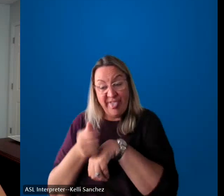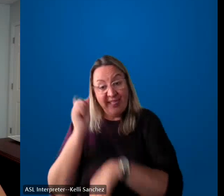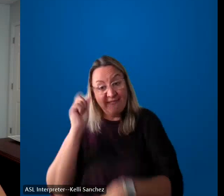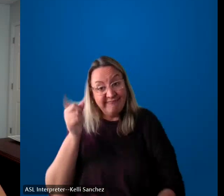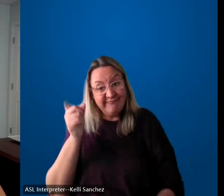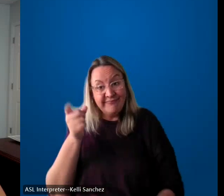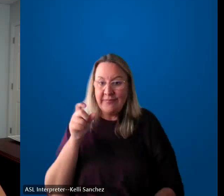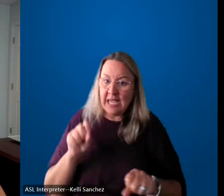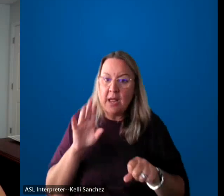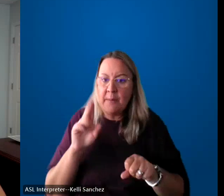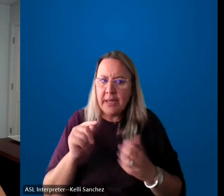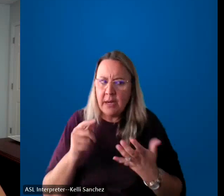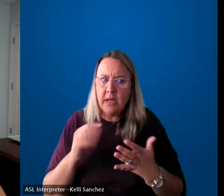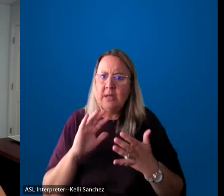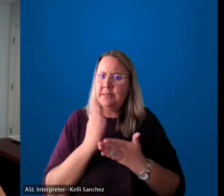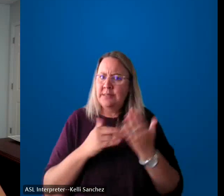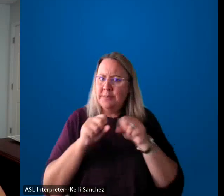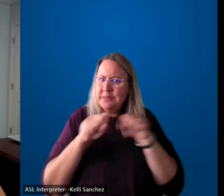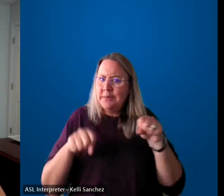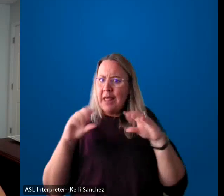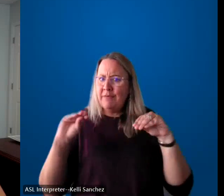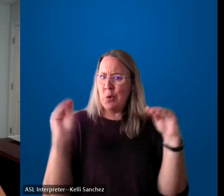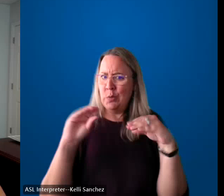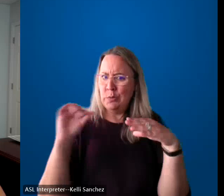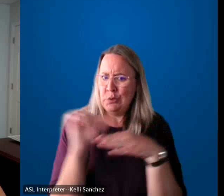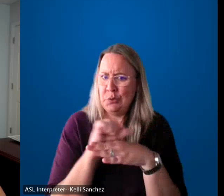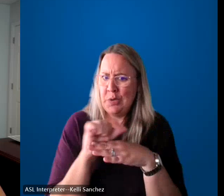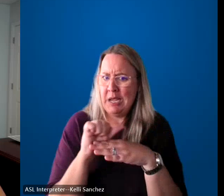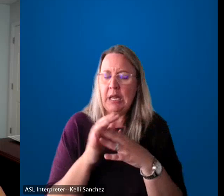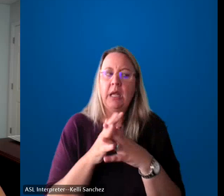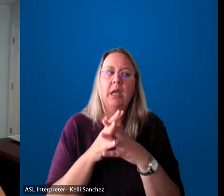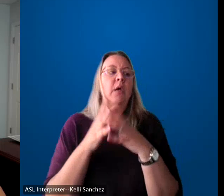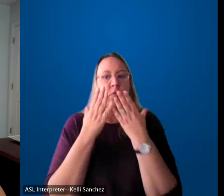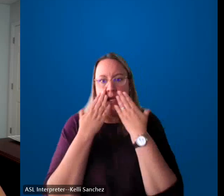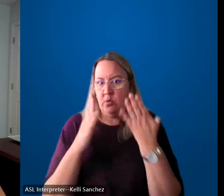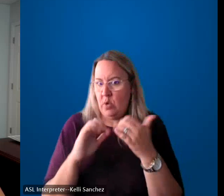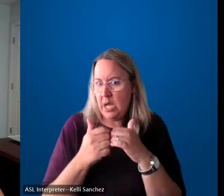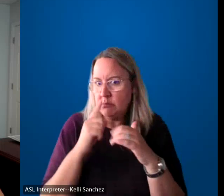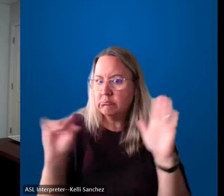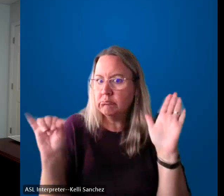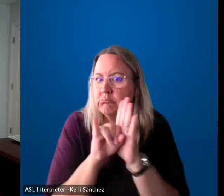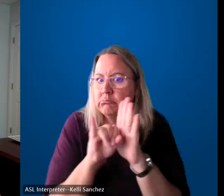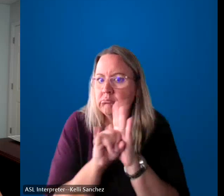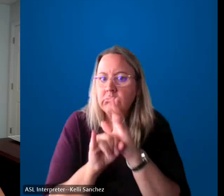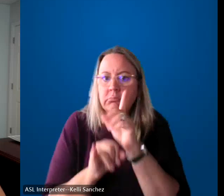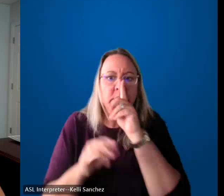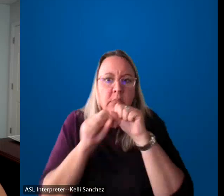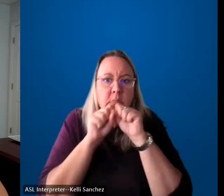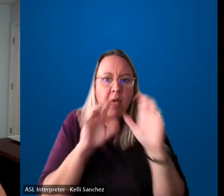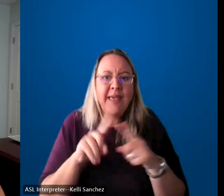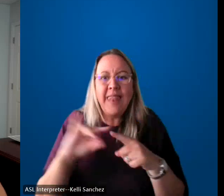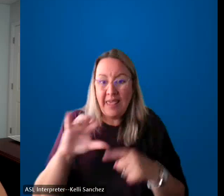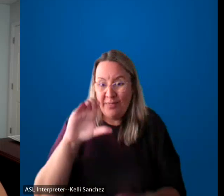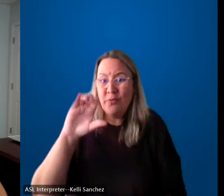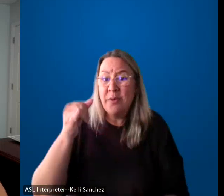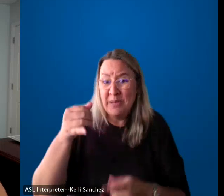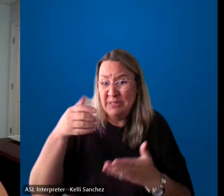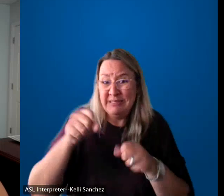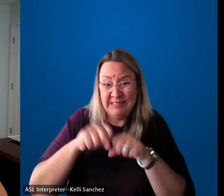be because systems haven't been trained. They don't know how to identify, especially like the criminal justice system,